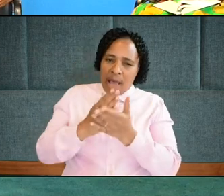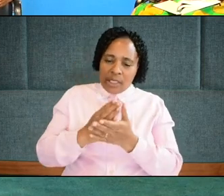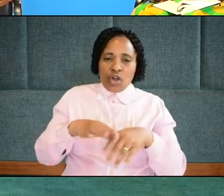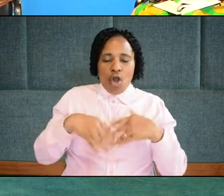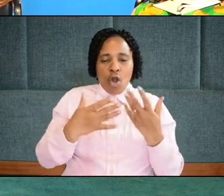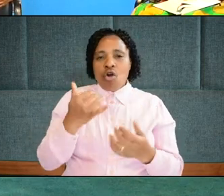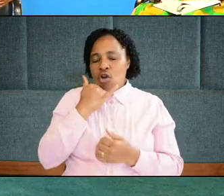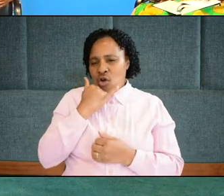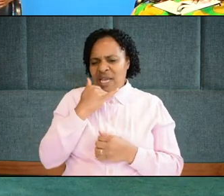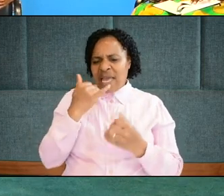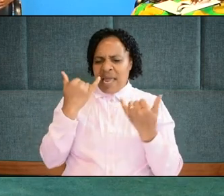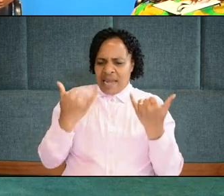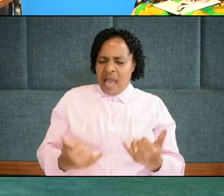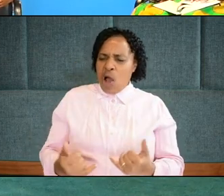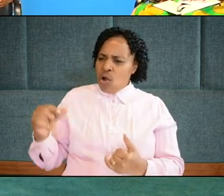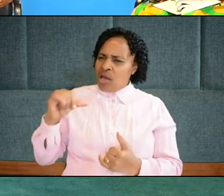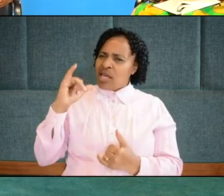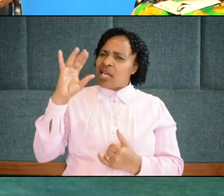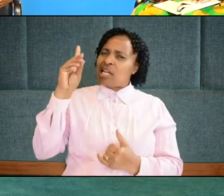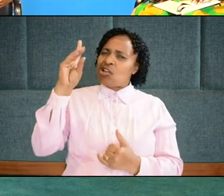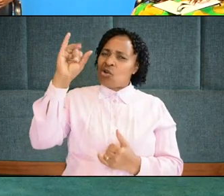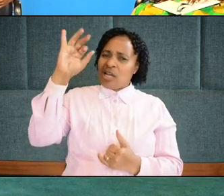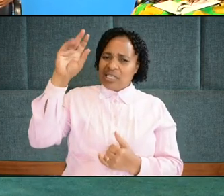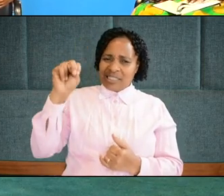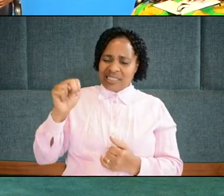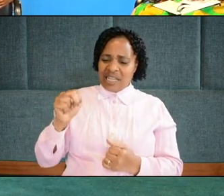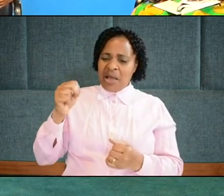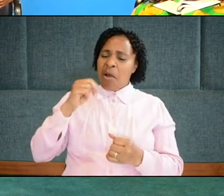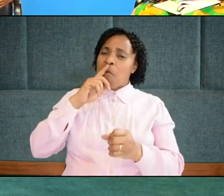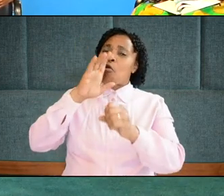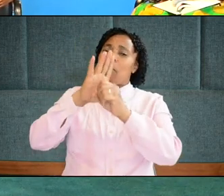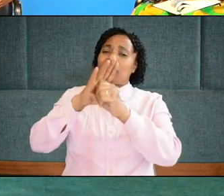Gibeonites just pledged because of fear.